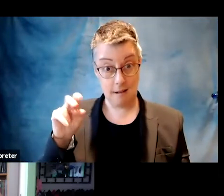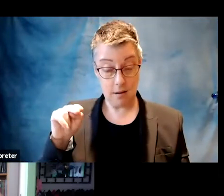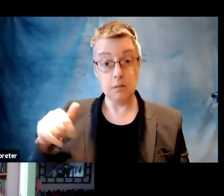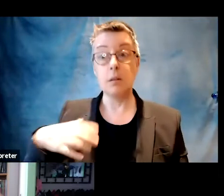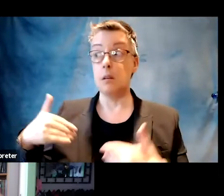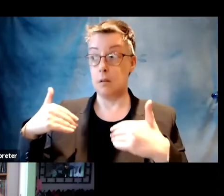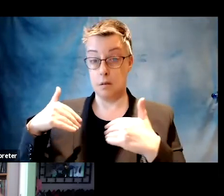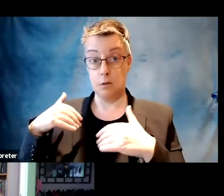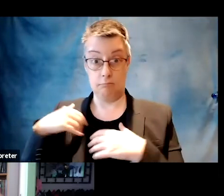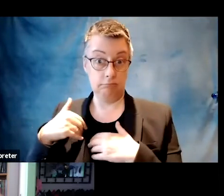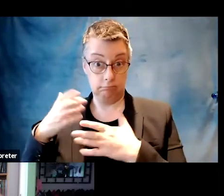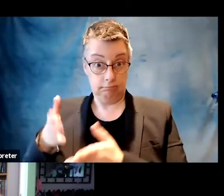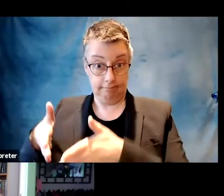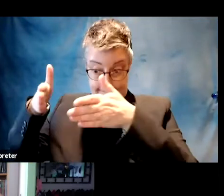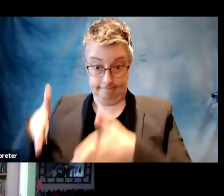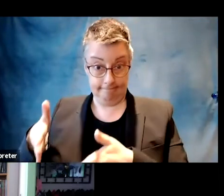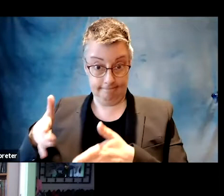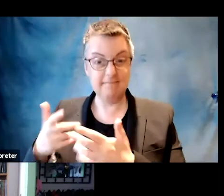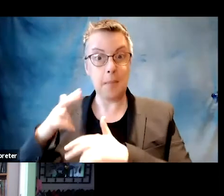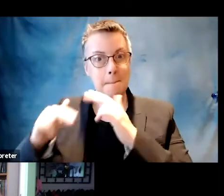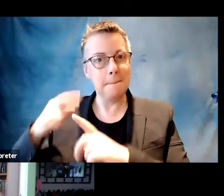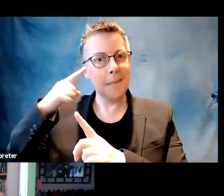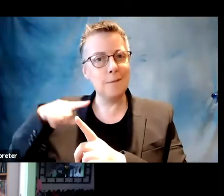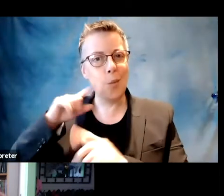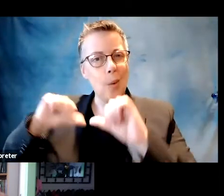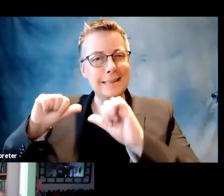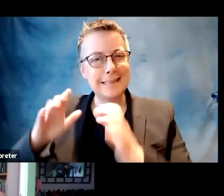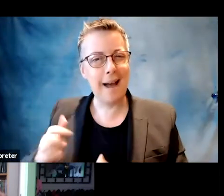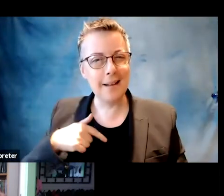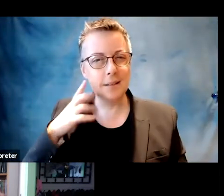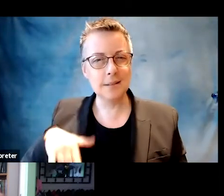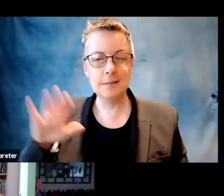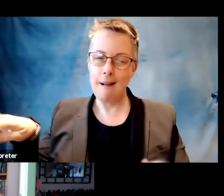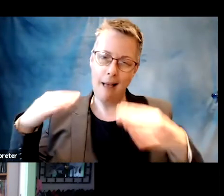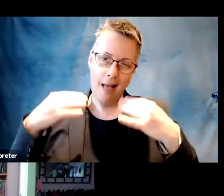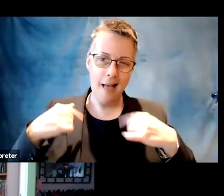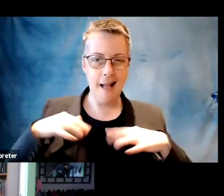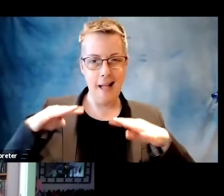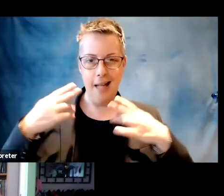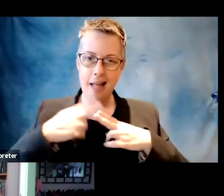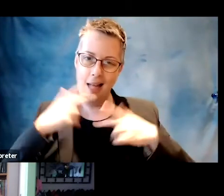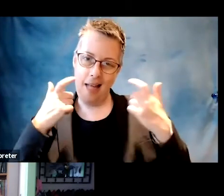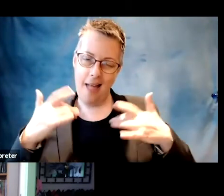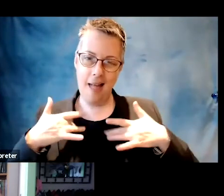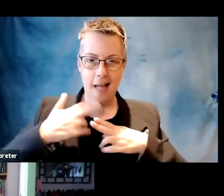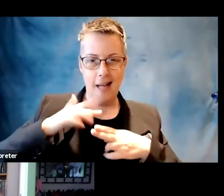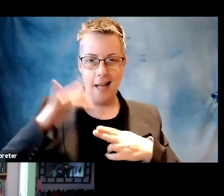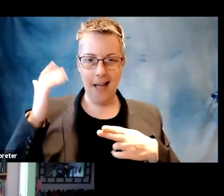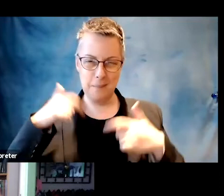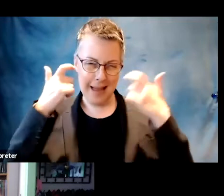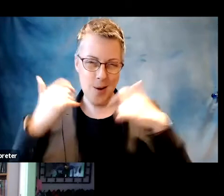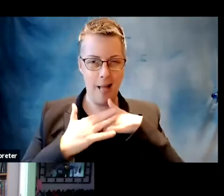um, for the glory of the, of science and mainly the scientist, the scientist's ego.